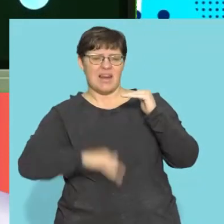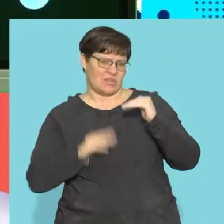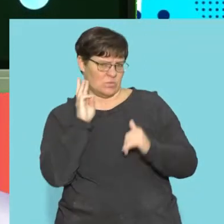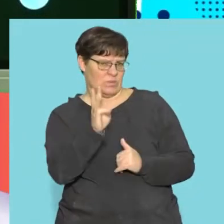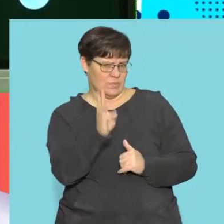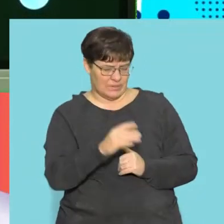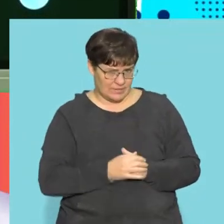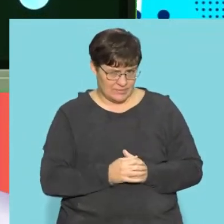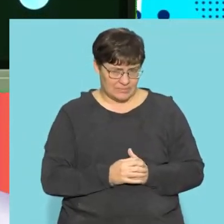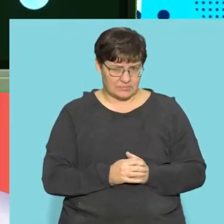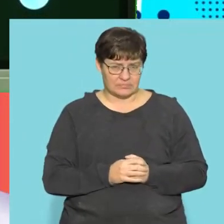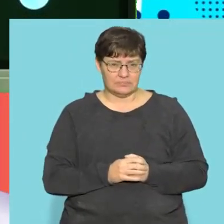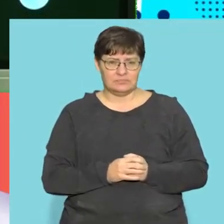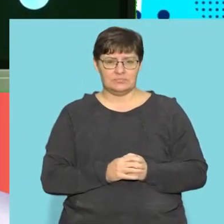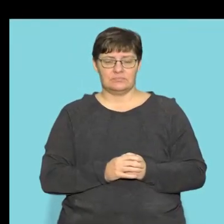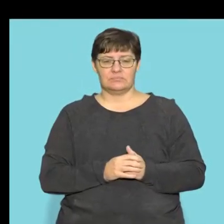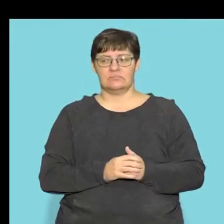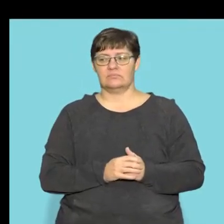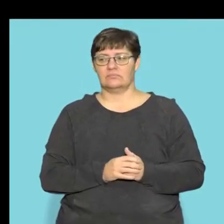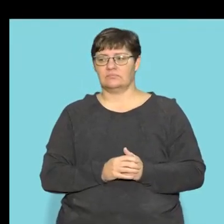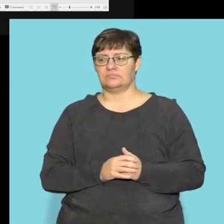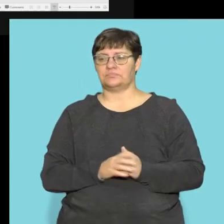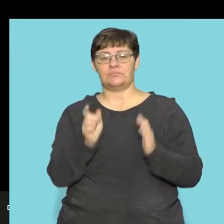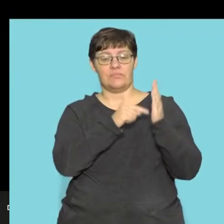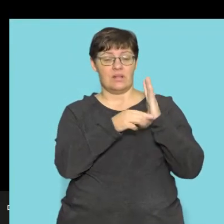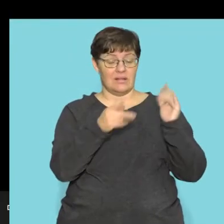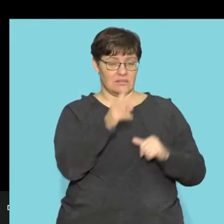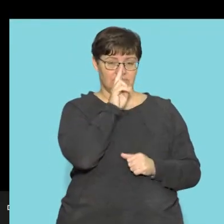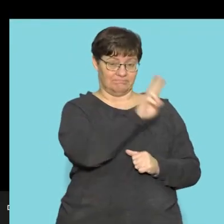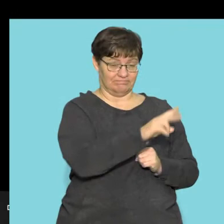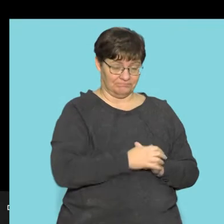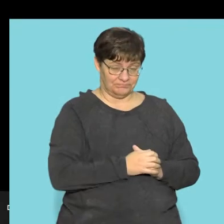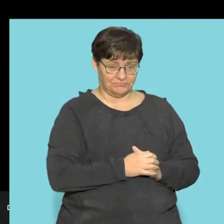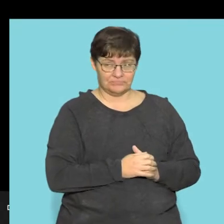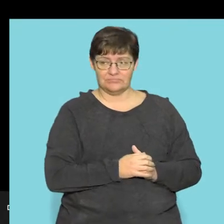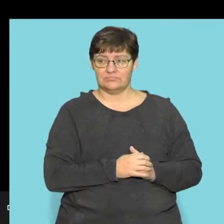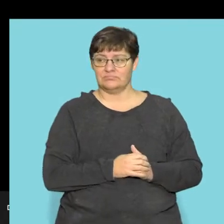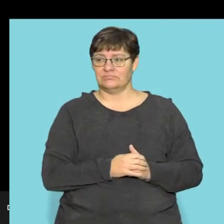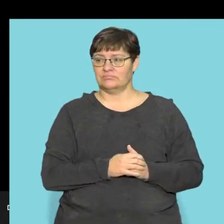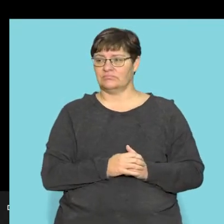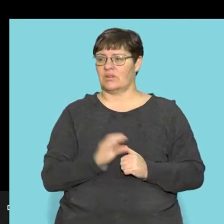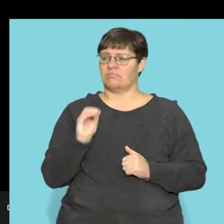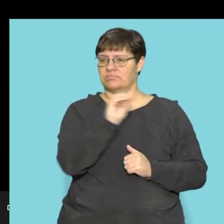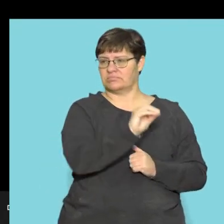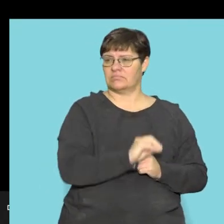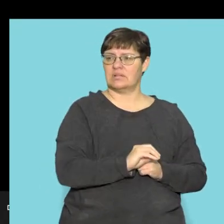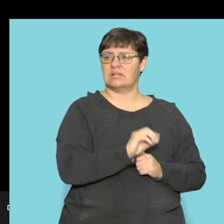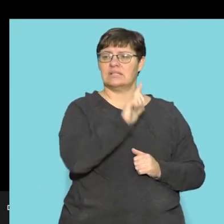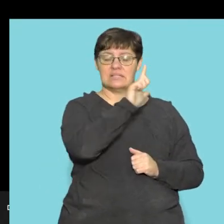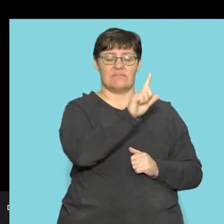7,600. Let's quickly look at that. Now I'm gonna go to my calculator, you know that. On my calculator, I will